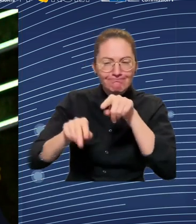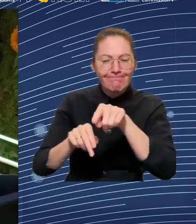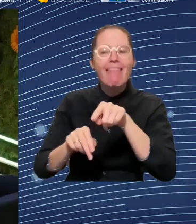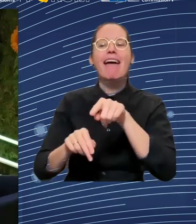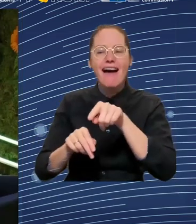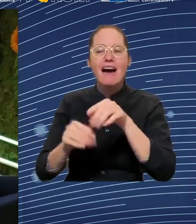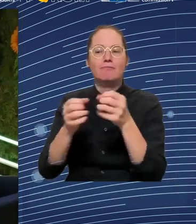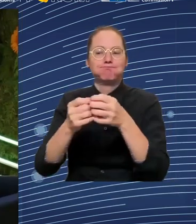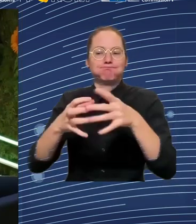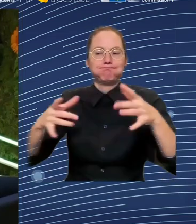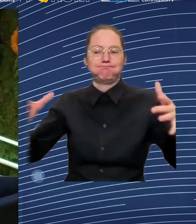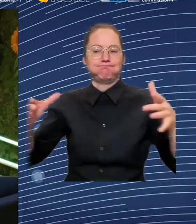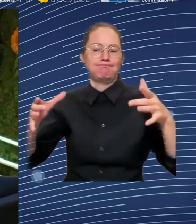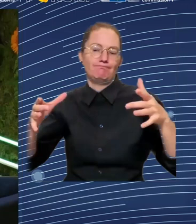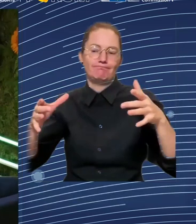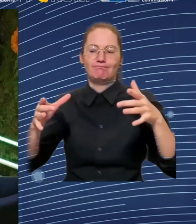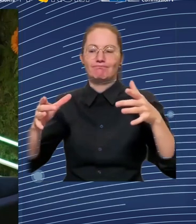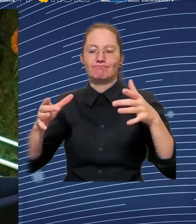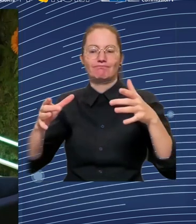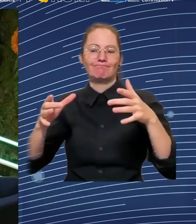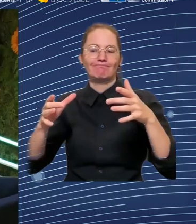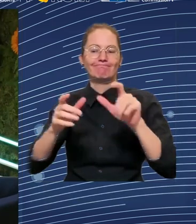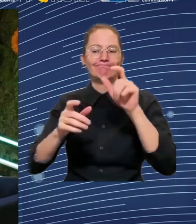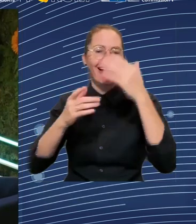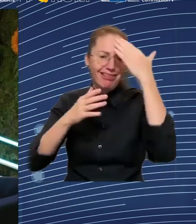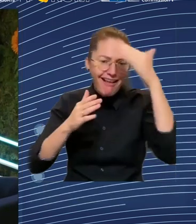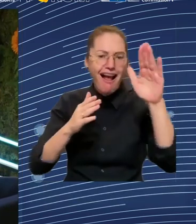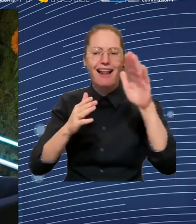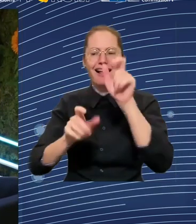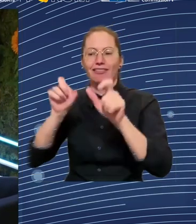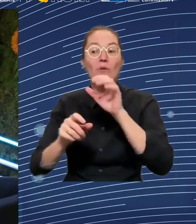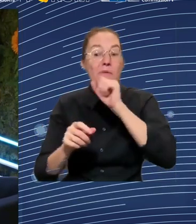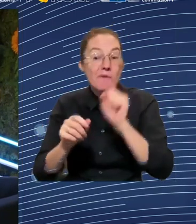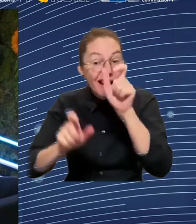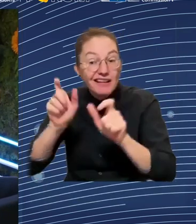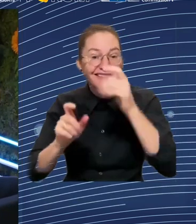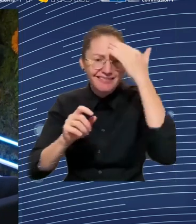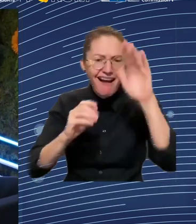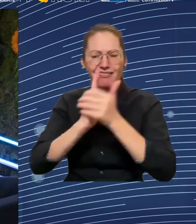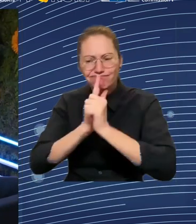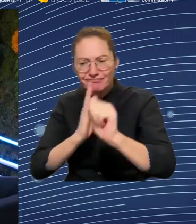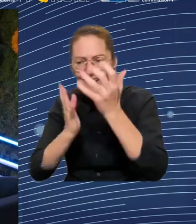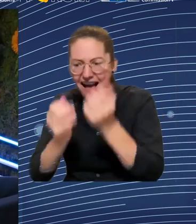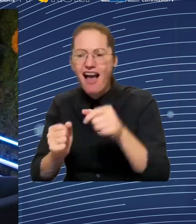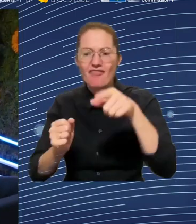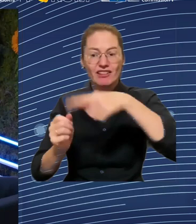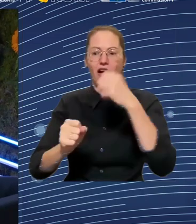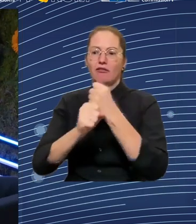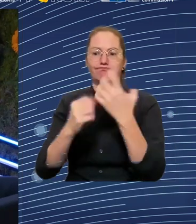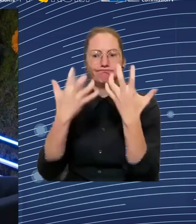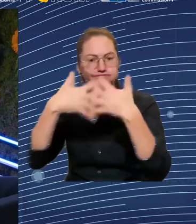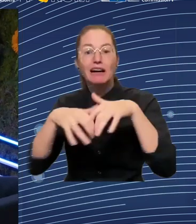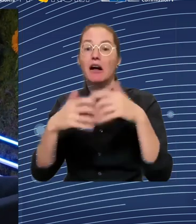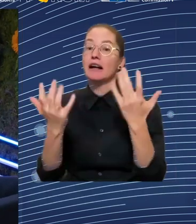very much. Yes, please. Yeah, just a very quick reaction, and I think it will lead to a direct bridge to what Vytautas is going to say. When